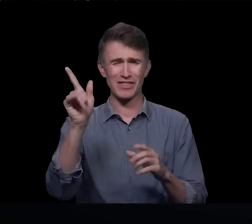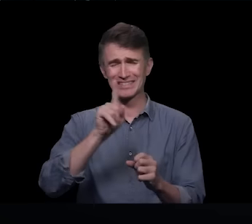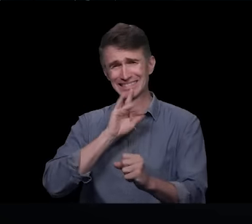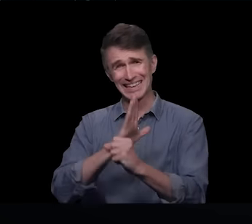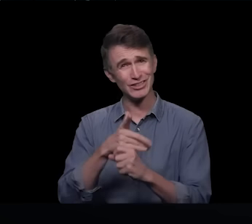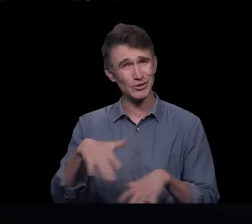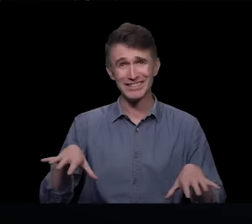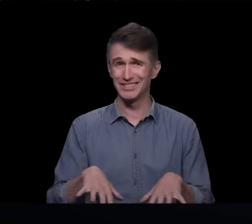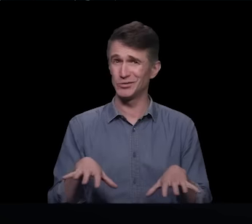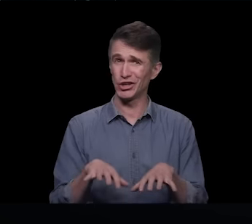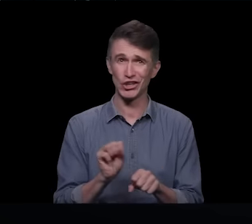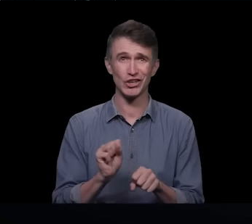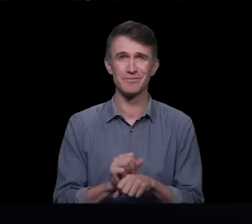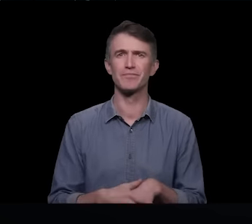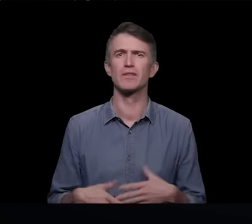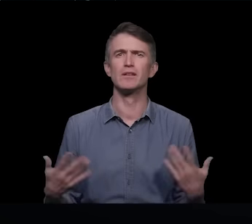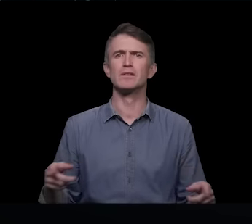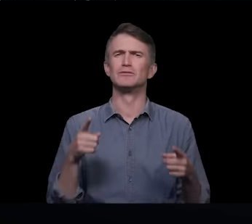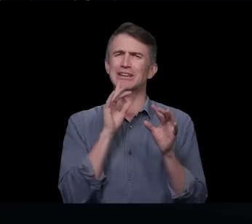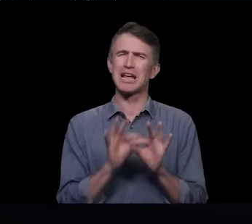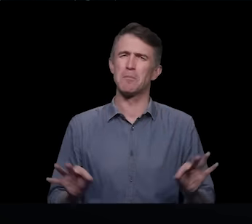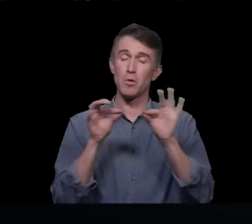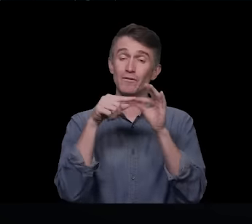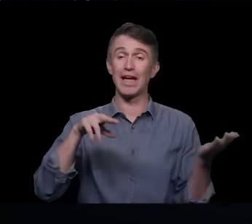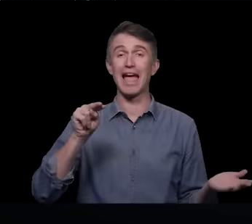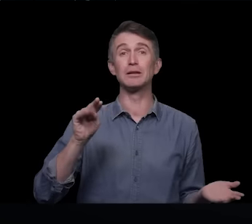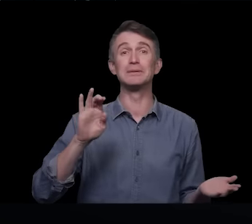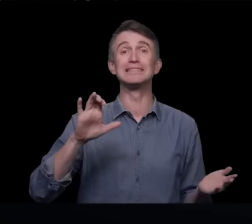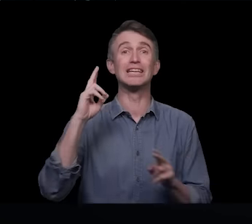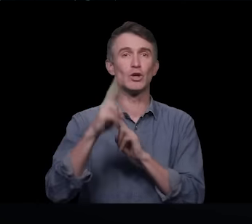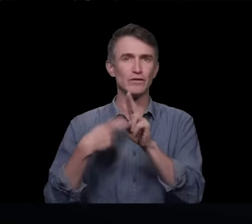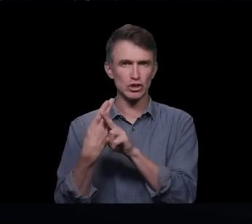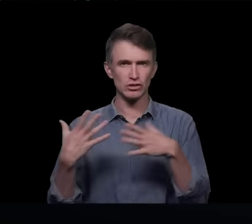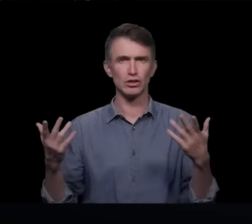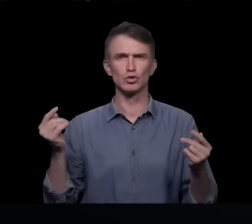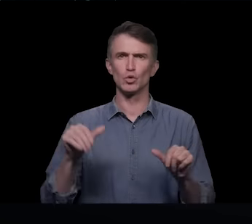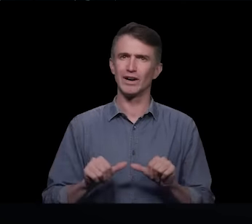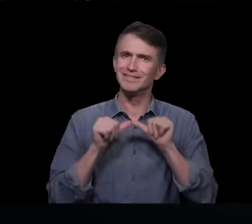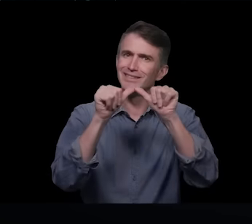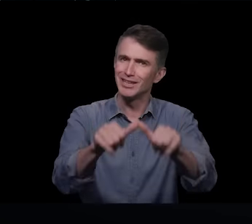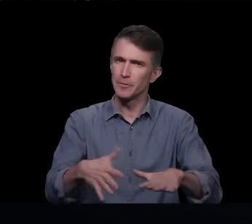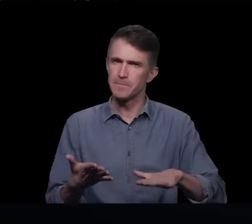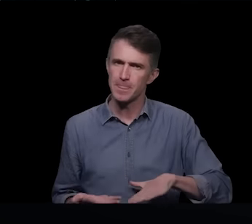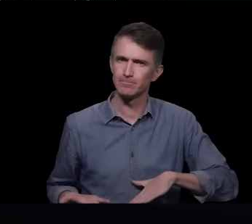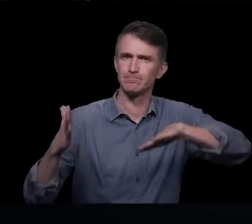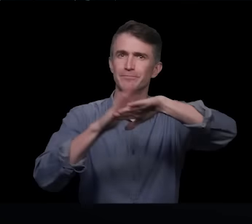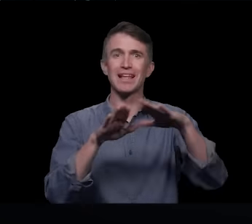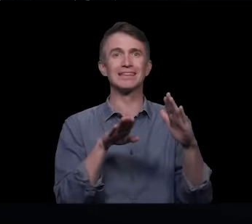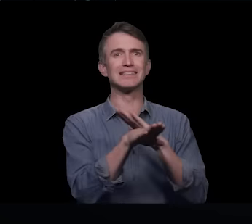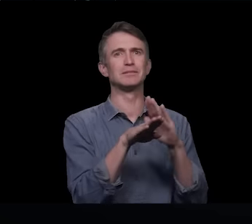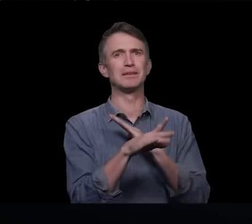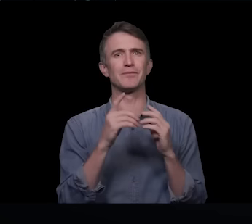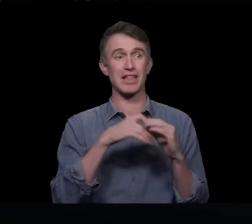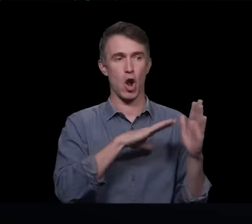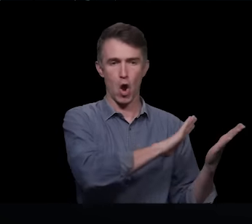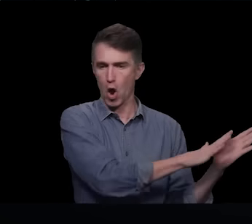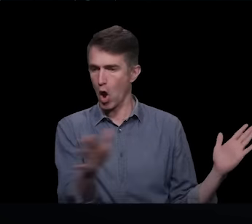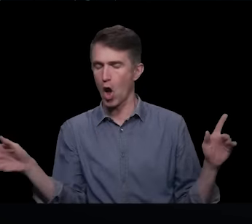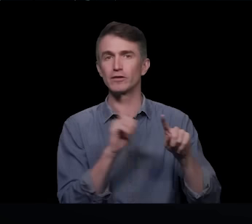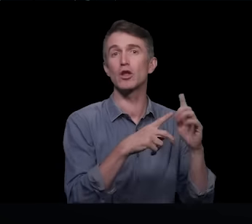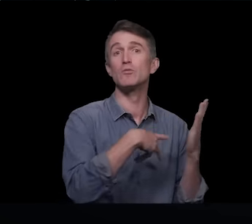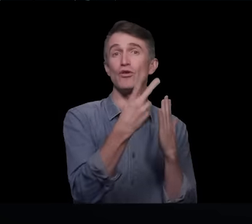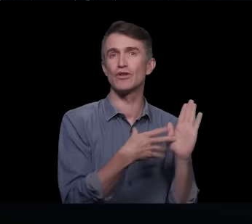their dedication to this work. It is so important to NBC Universal to continue increasing the accessibility of its